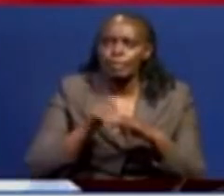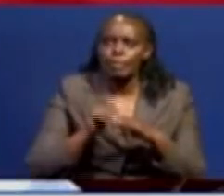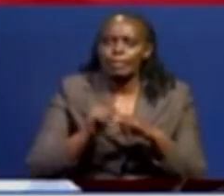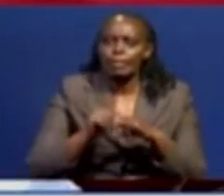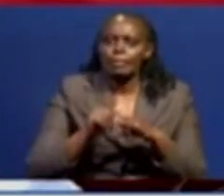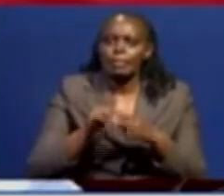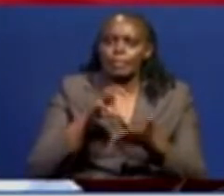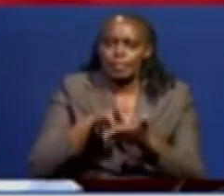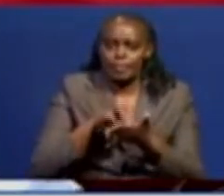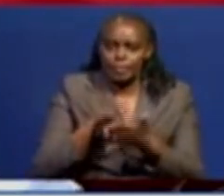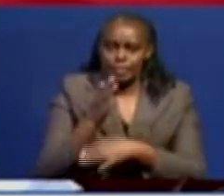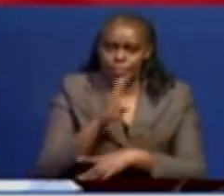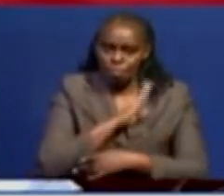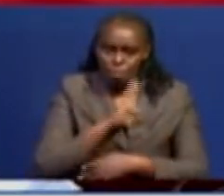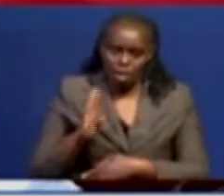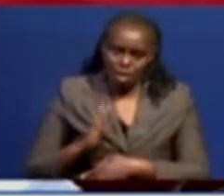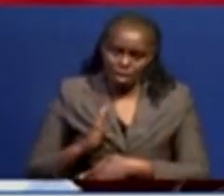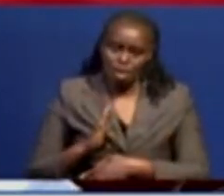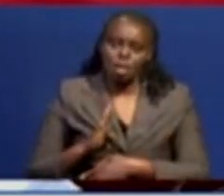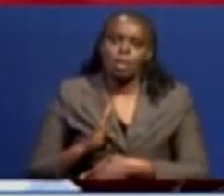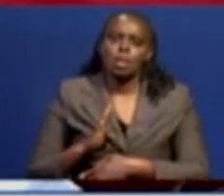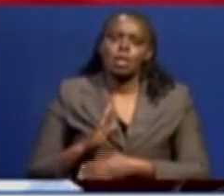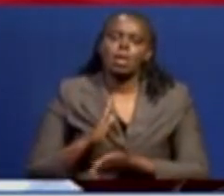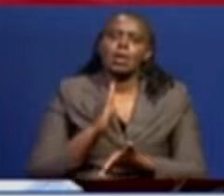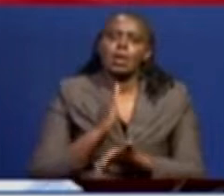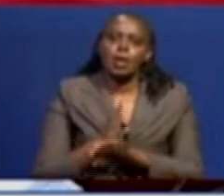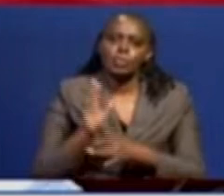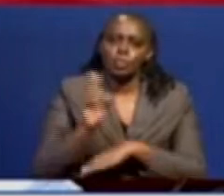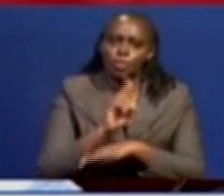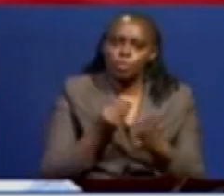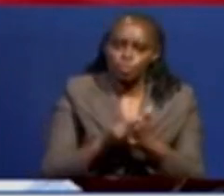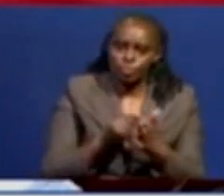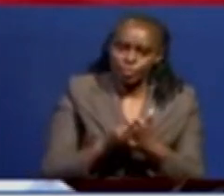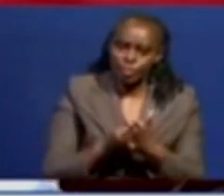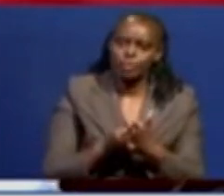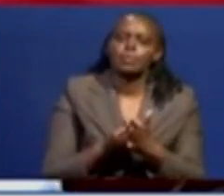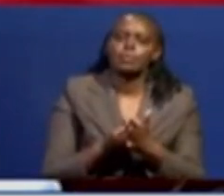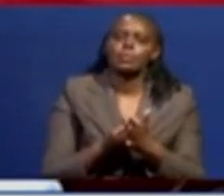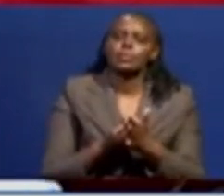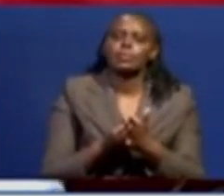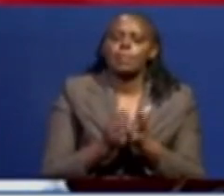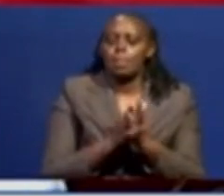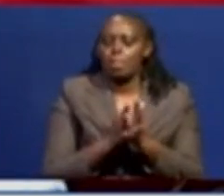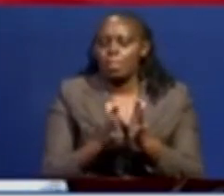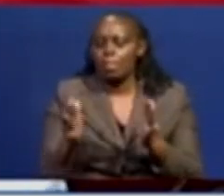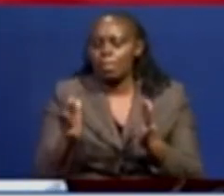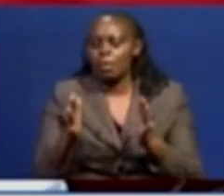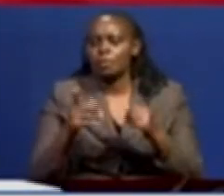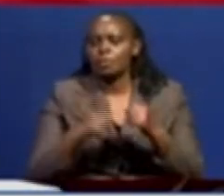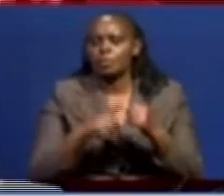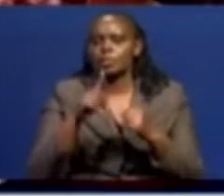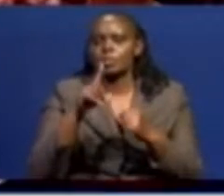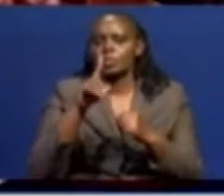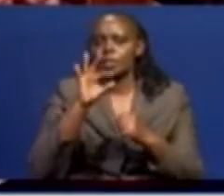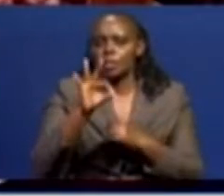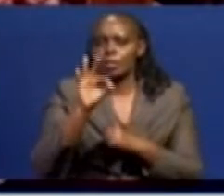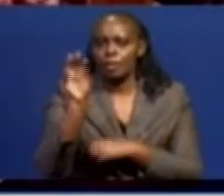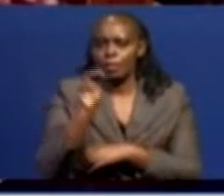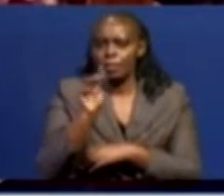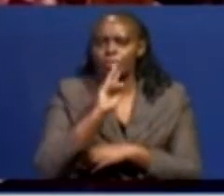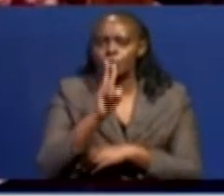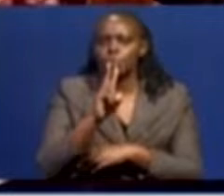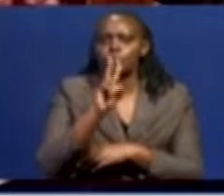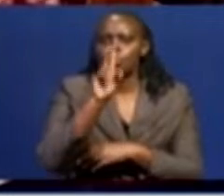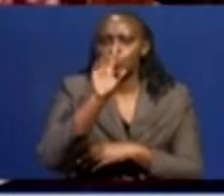expended in the current status of the board? The actual expenditure for the period in question is